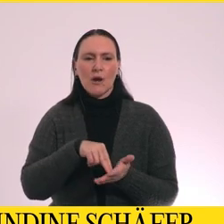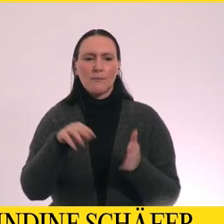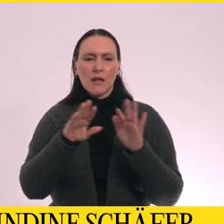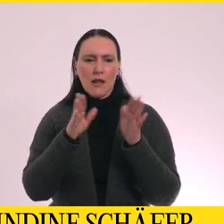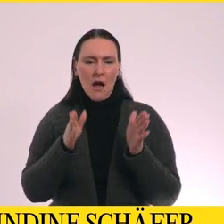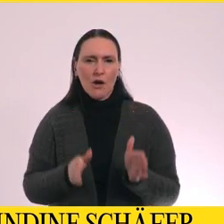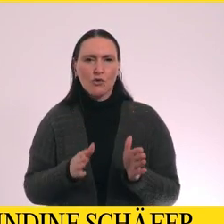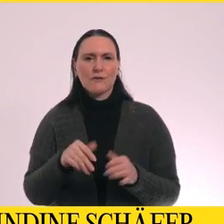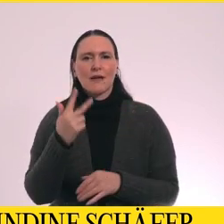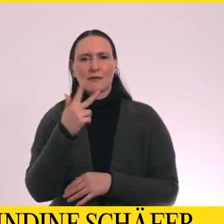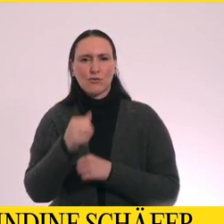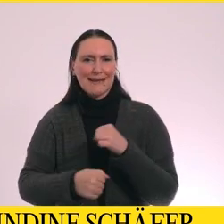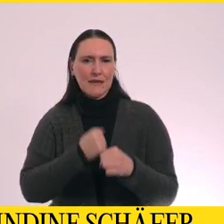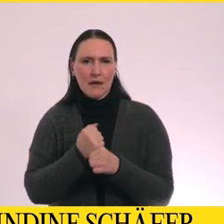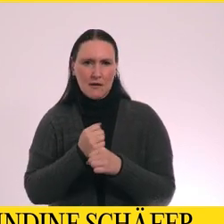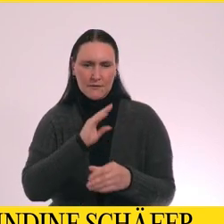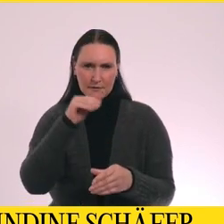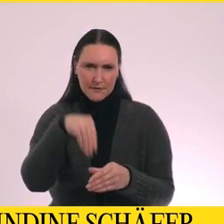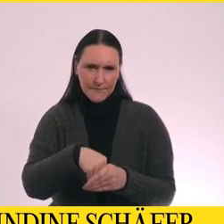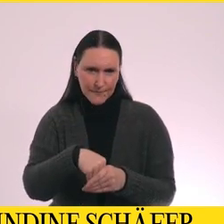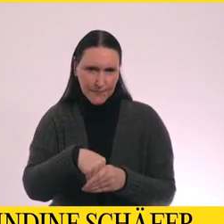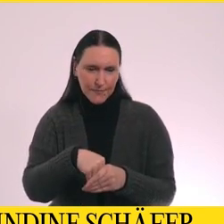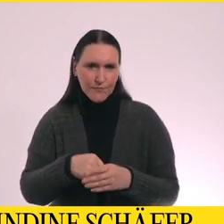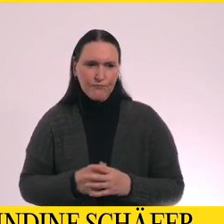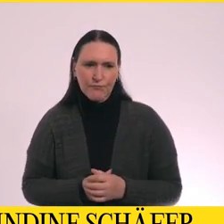3 years, both outside and inside